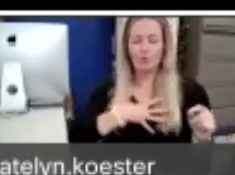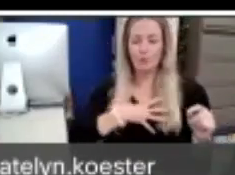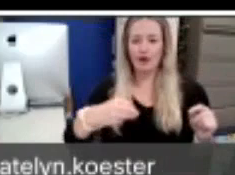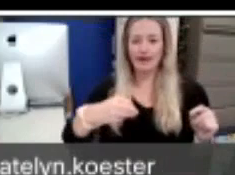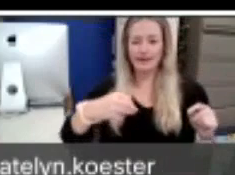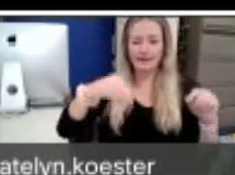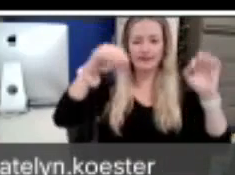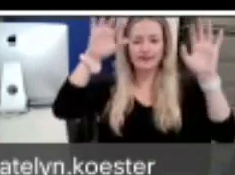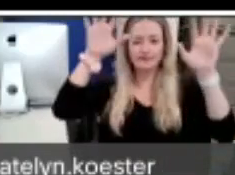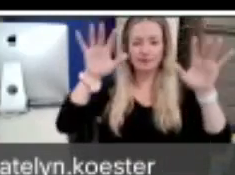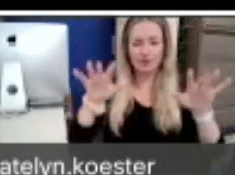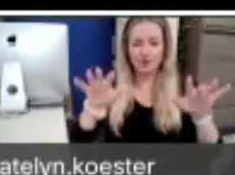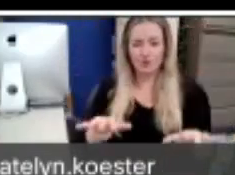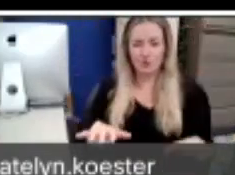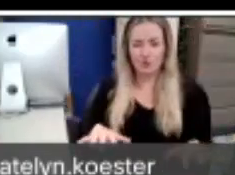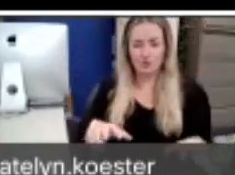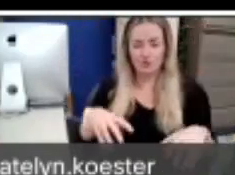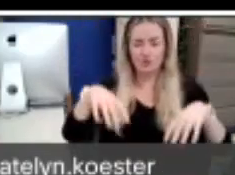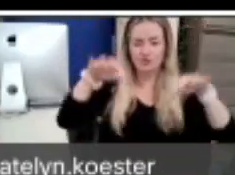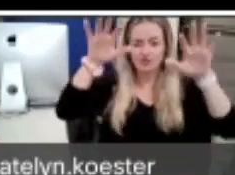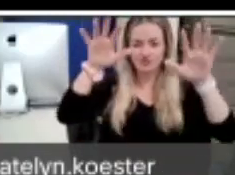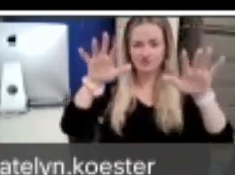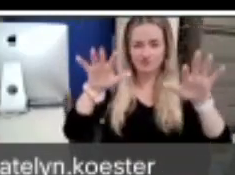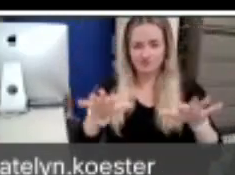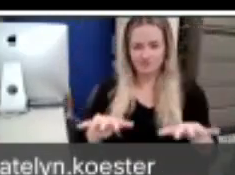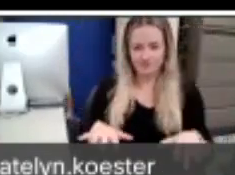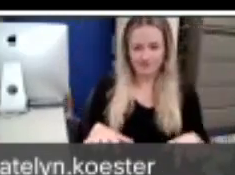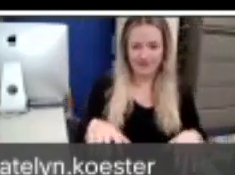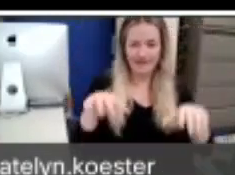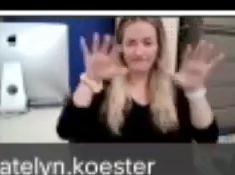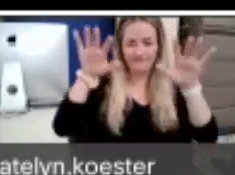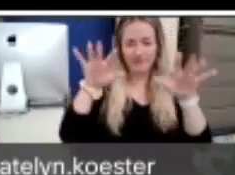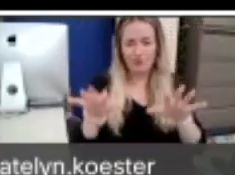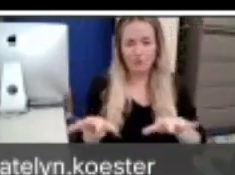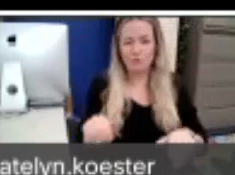Mm-hmm. It's like rain, but it goes white and then